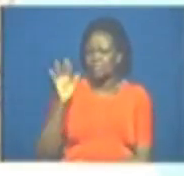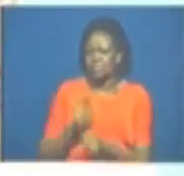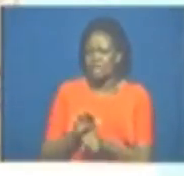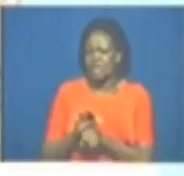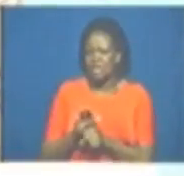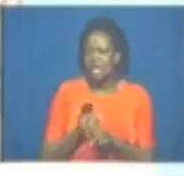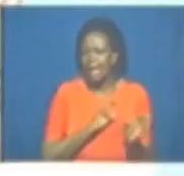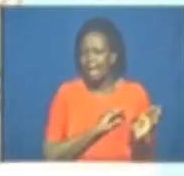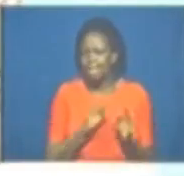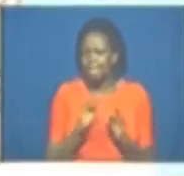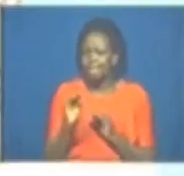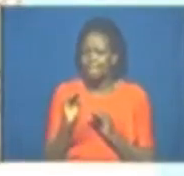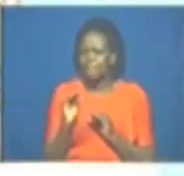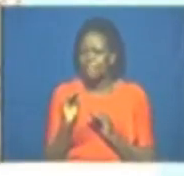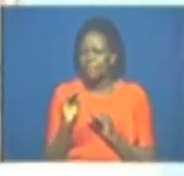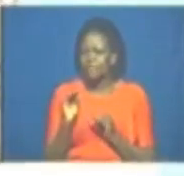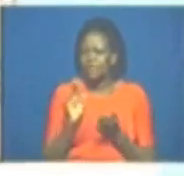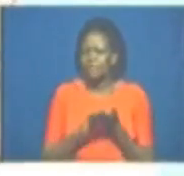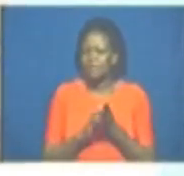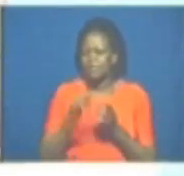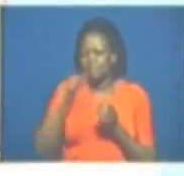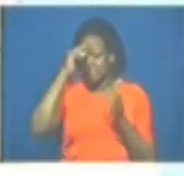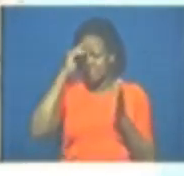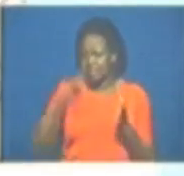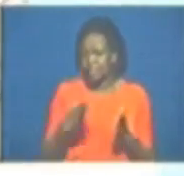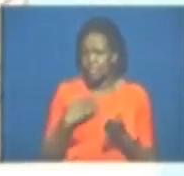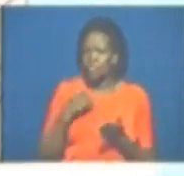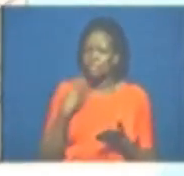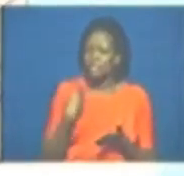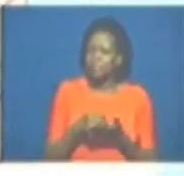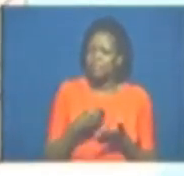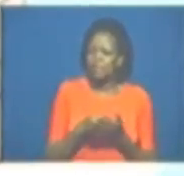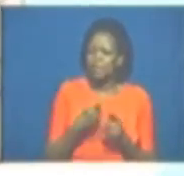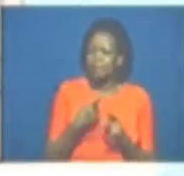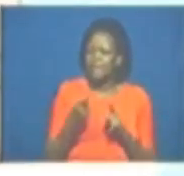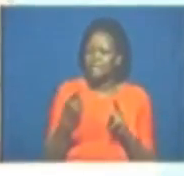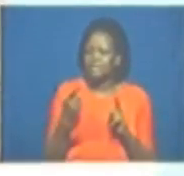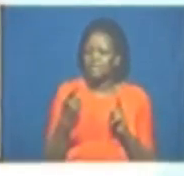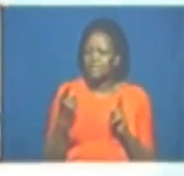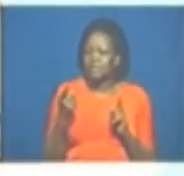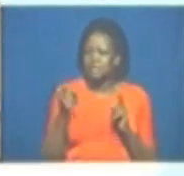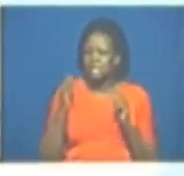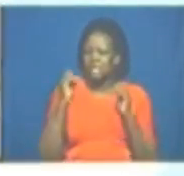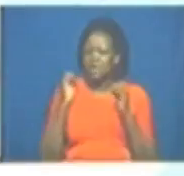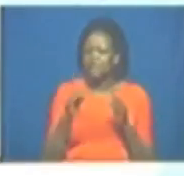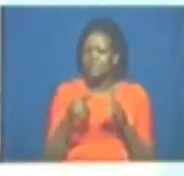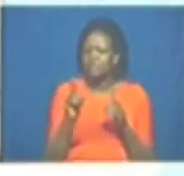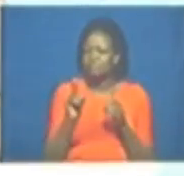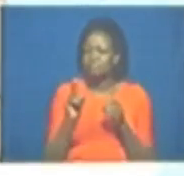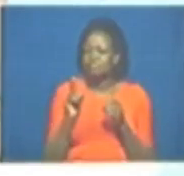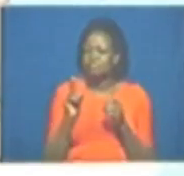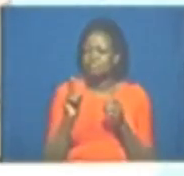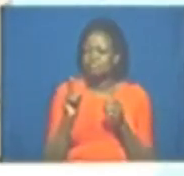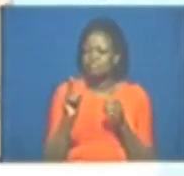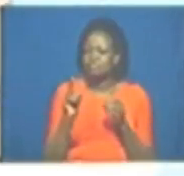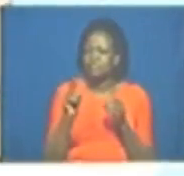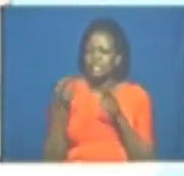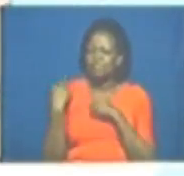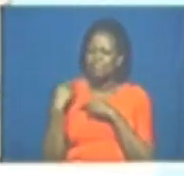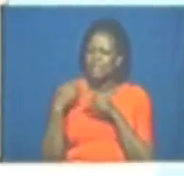and ran for governor. Right. Because they wanted the money. But you see, if the roles are clearly spelled out,